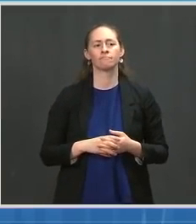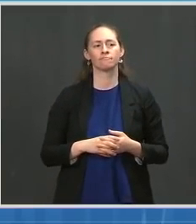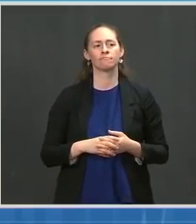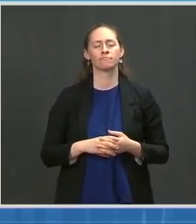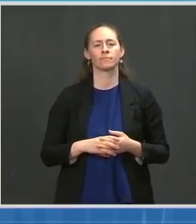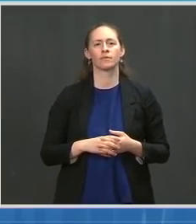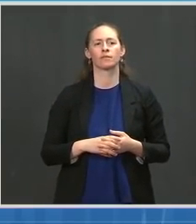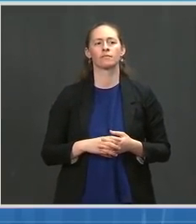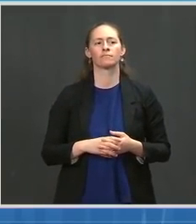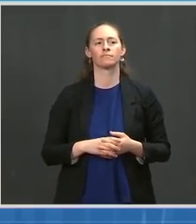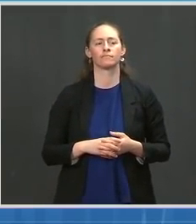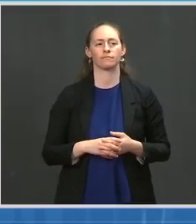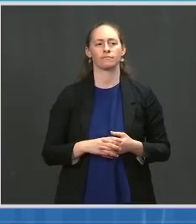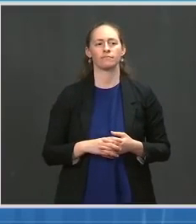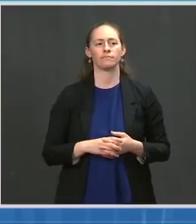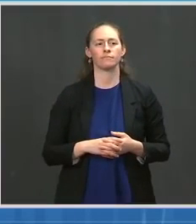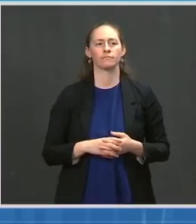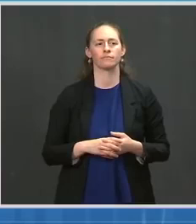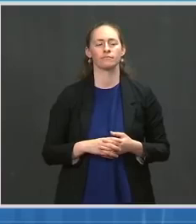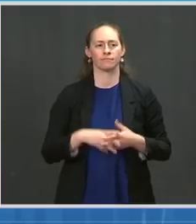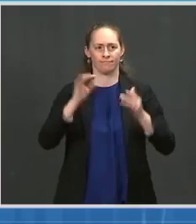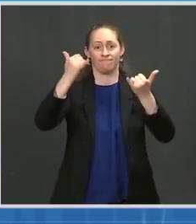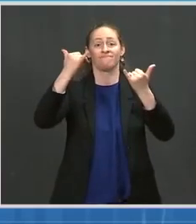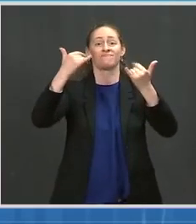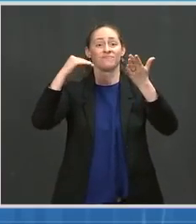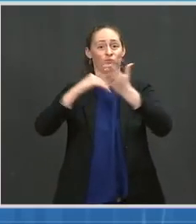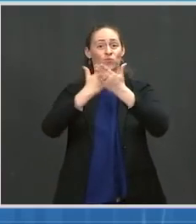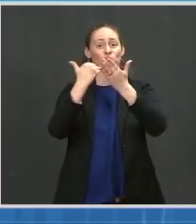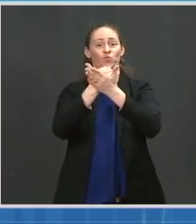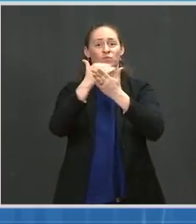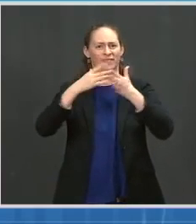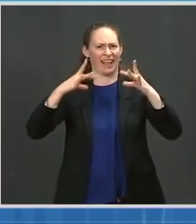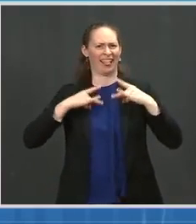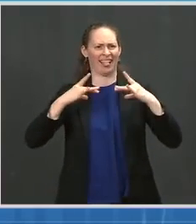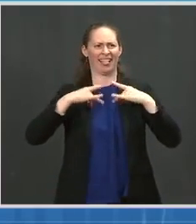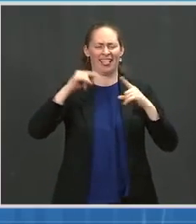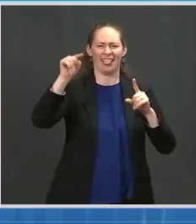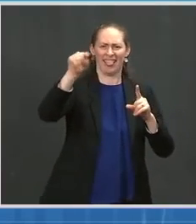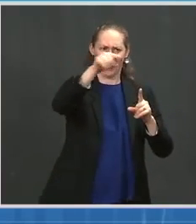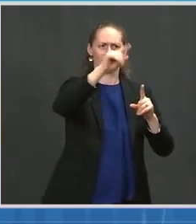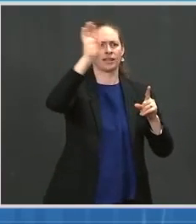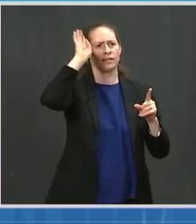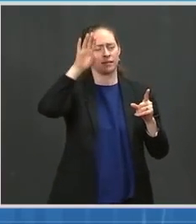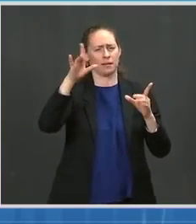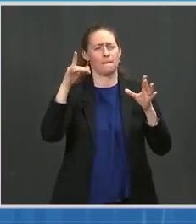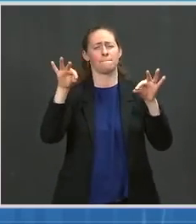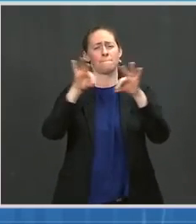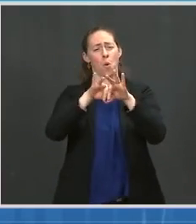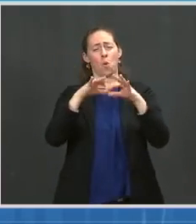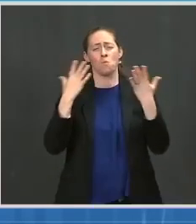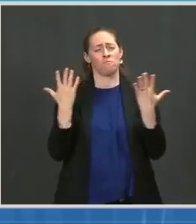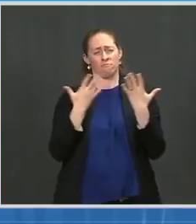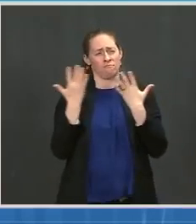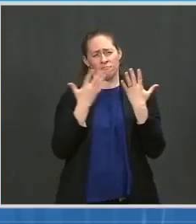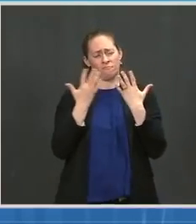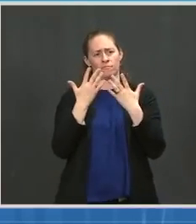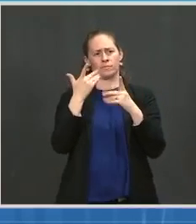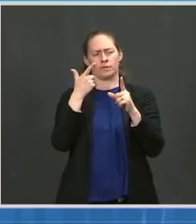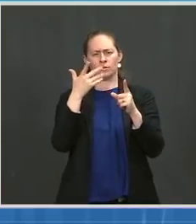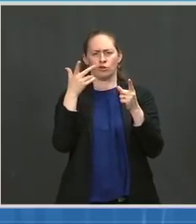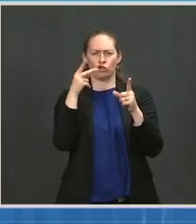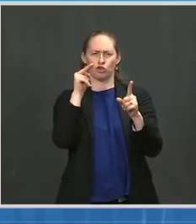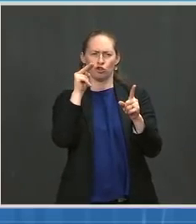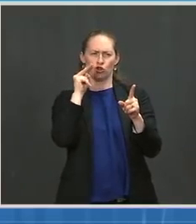with the number of breakthrough cases, I think the important thing is to look at what the denominator of vaccinated people